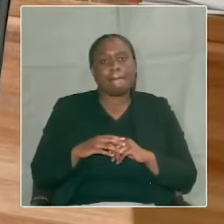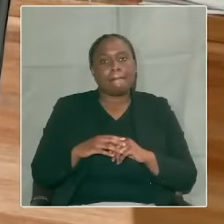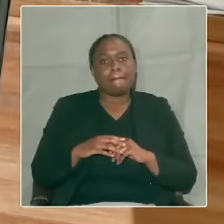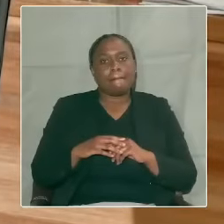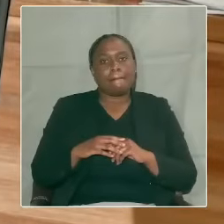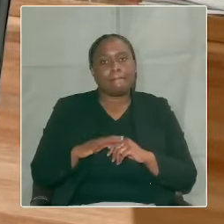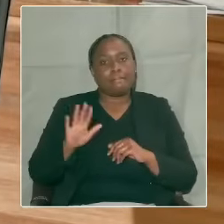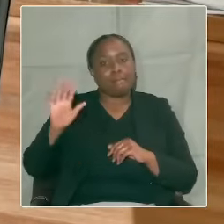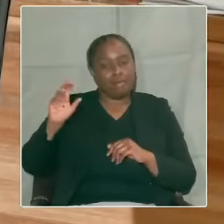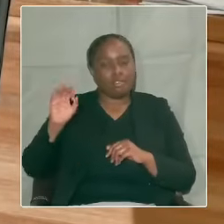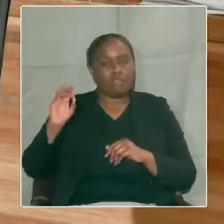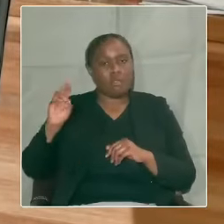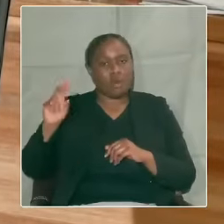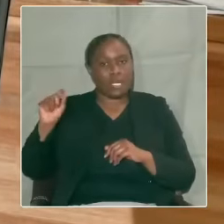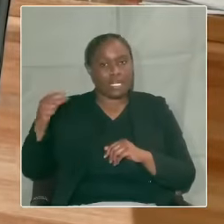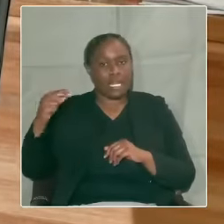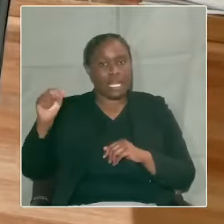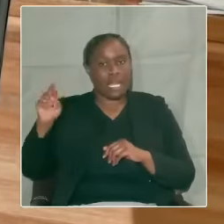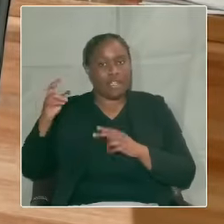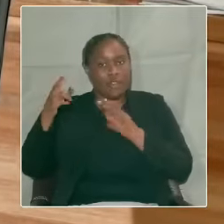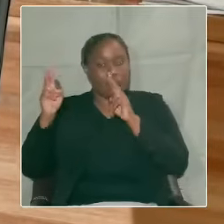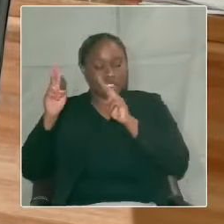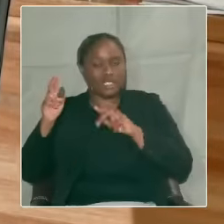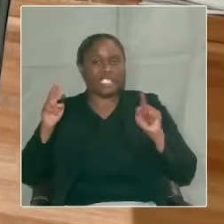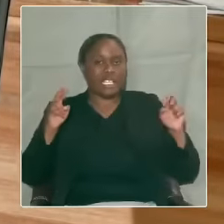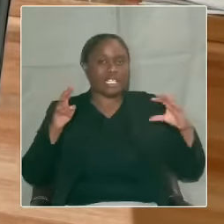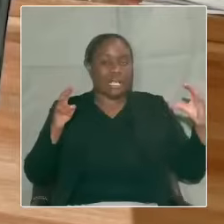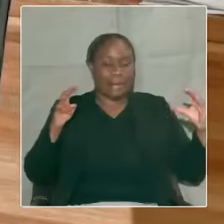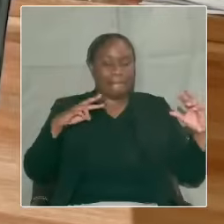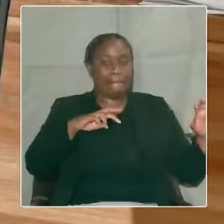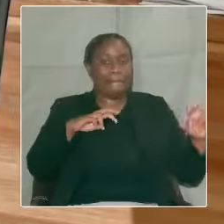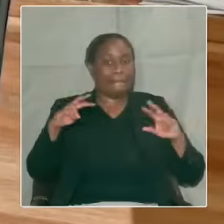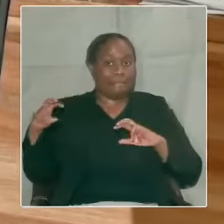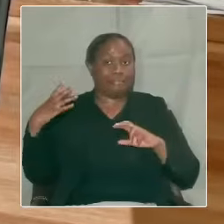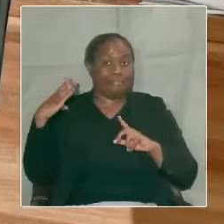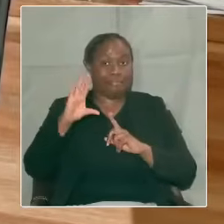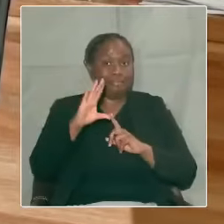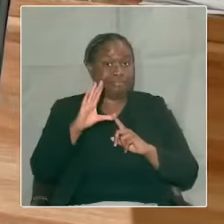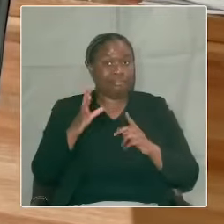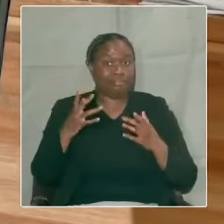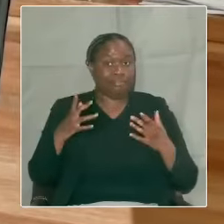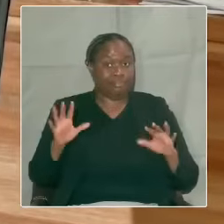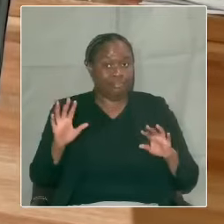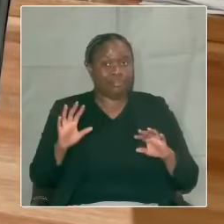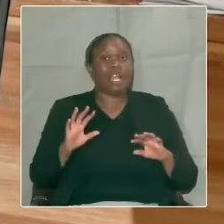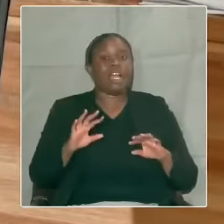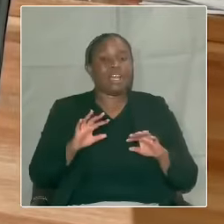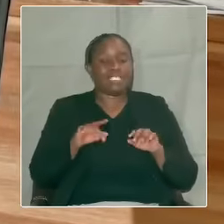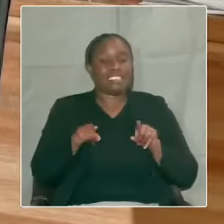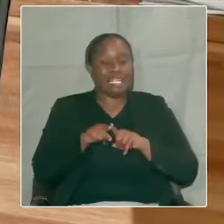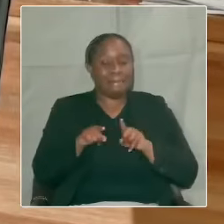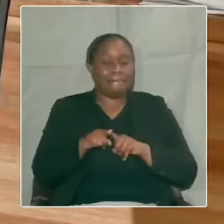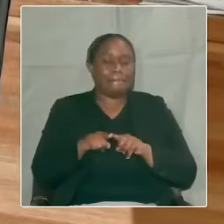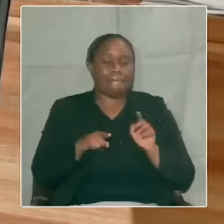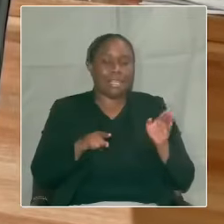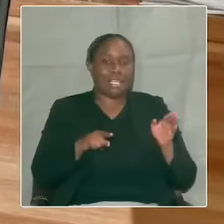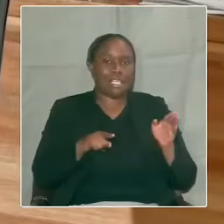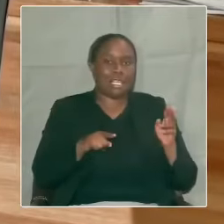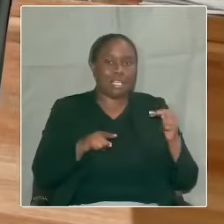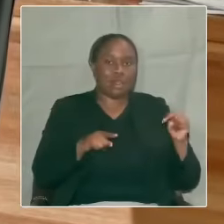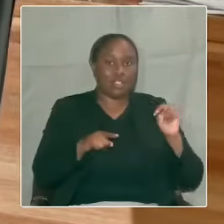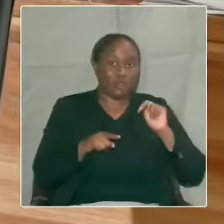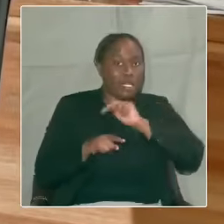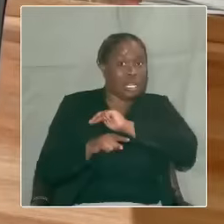matters at the University of Fort Hare and in the Eastern Cape, and in relation to the killings of traditional leaders. And